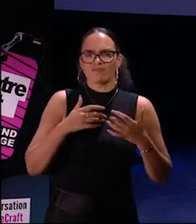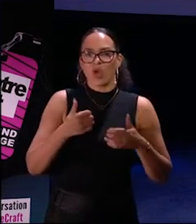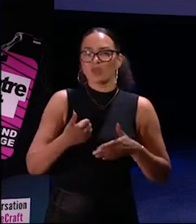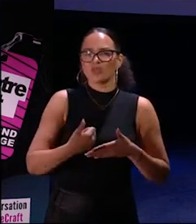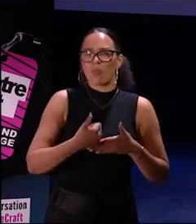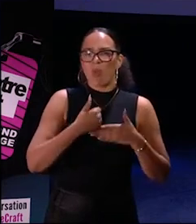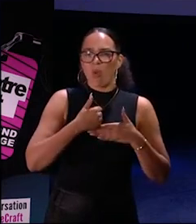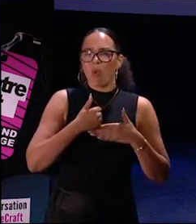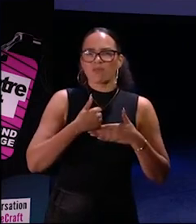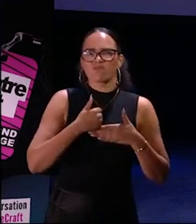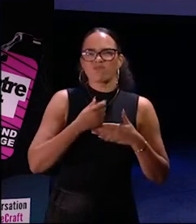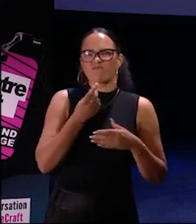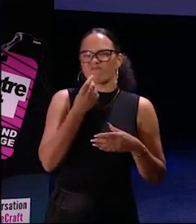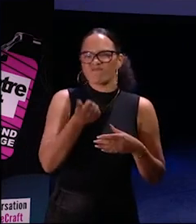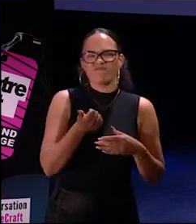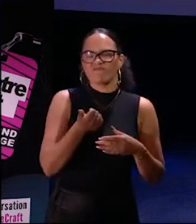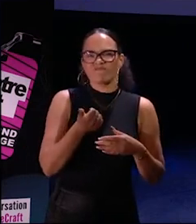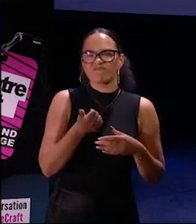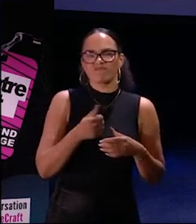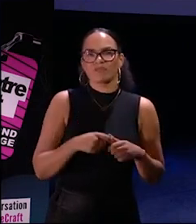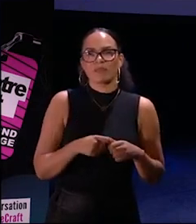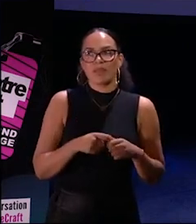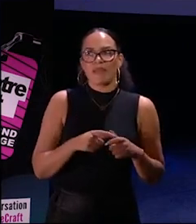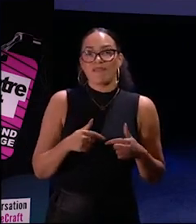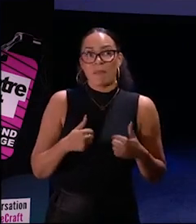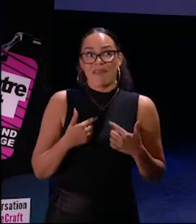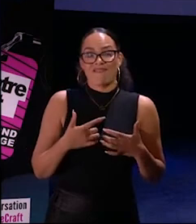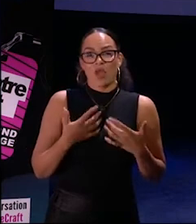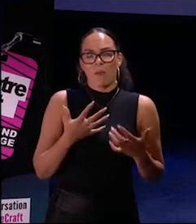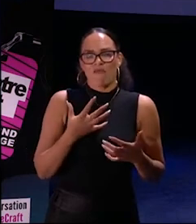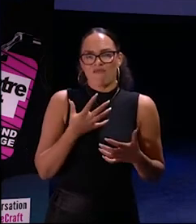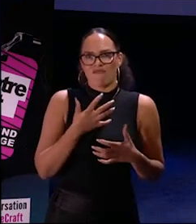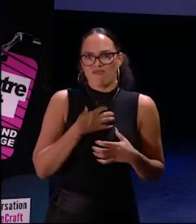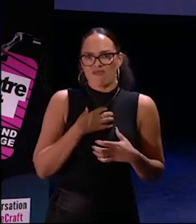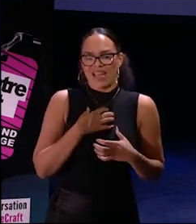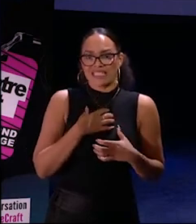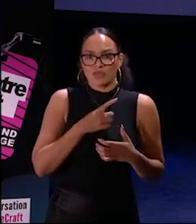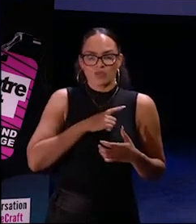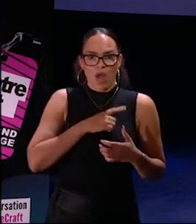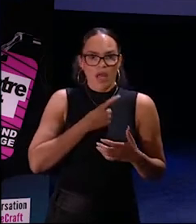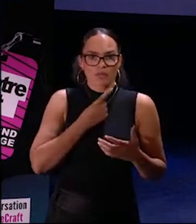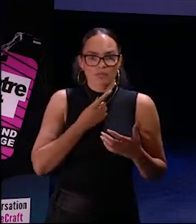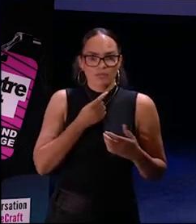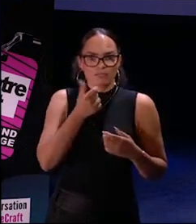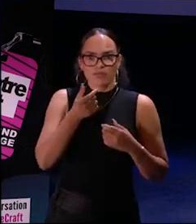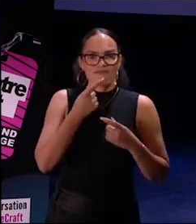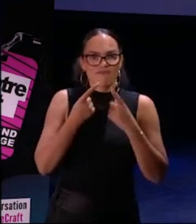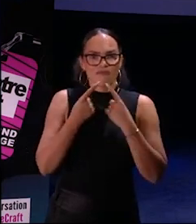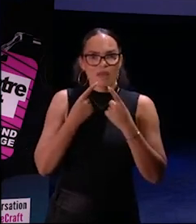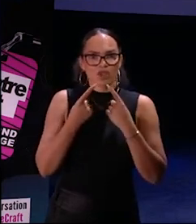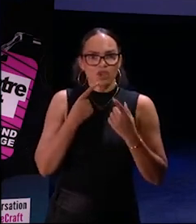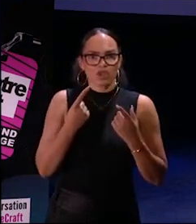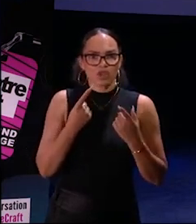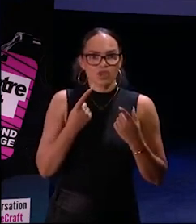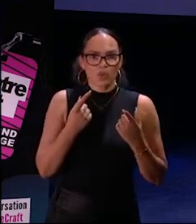really almost more frightening, disempowering for people was the lack of information. Mm-hmm. Because we're not seen as